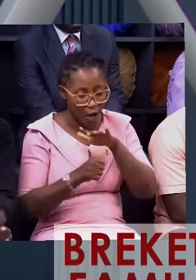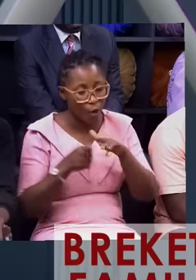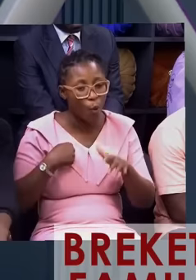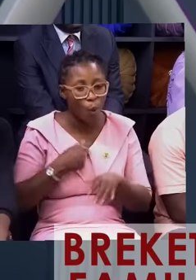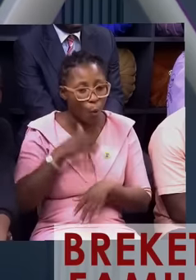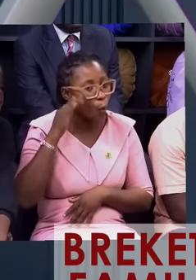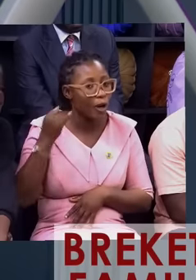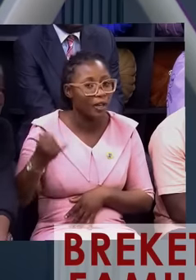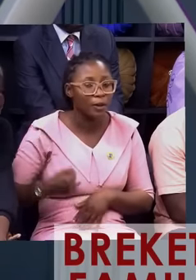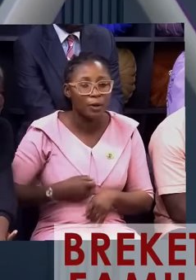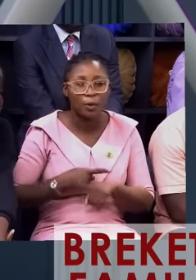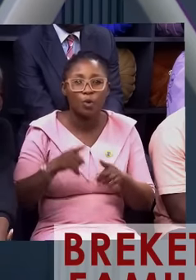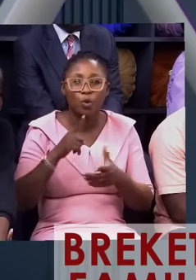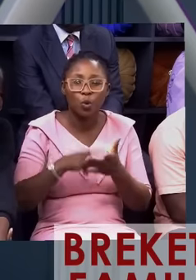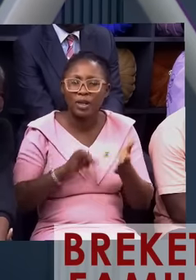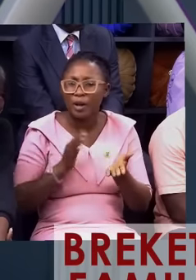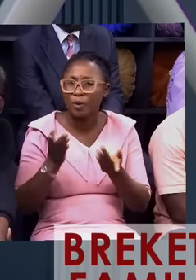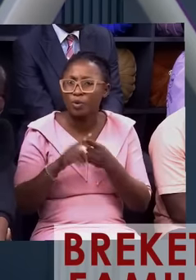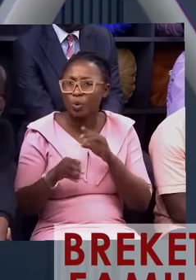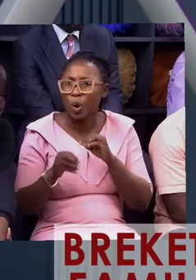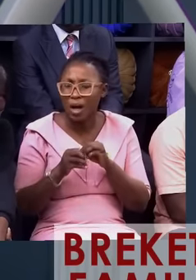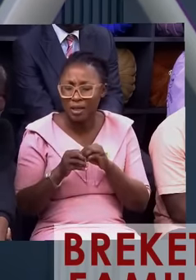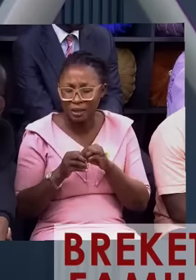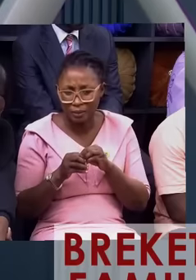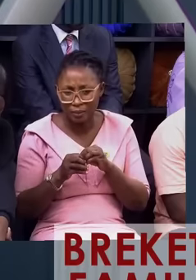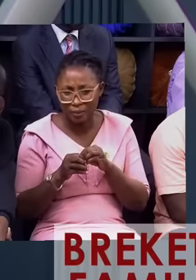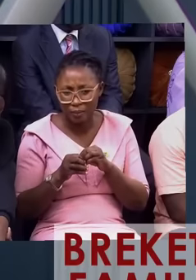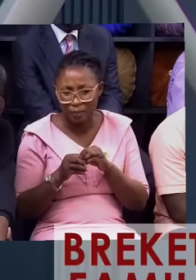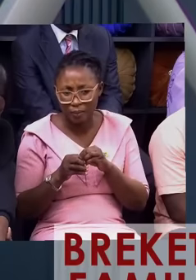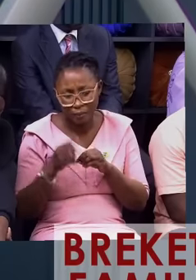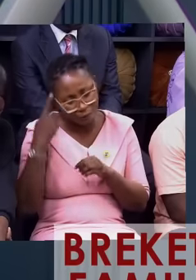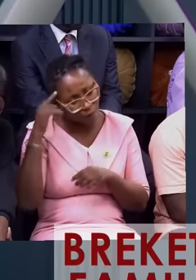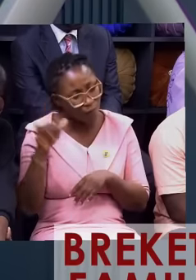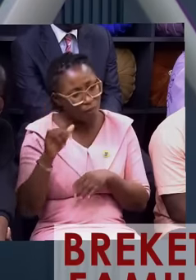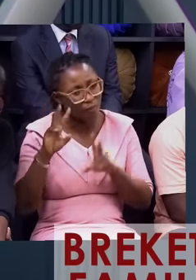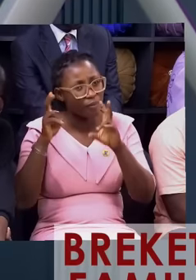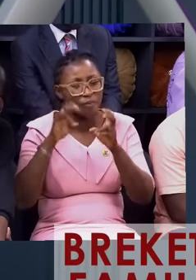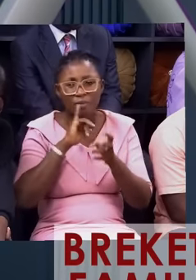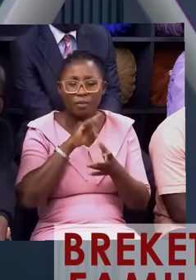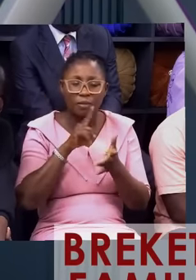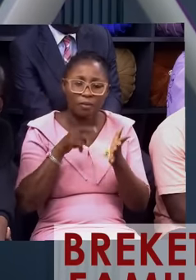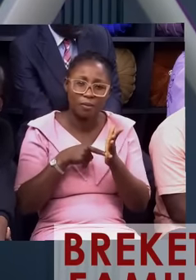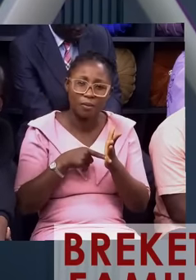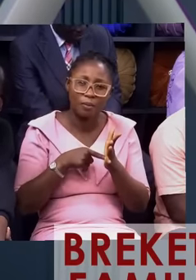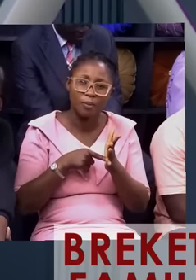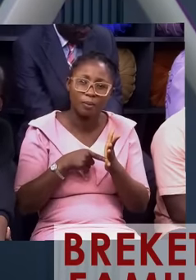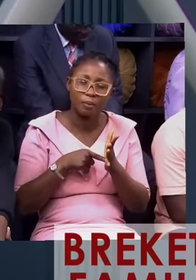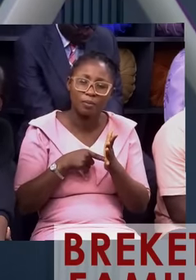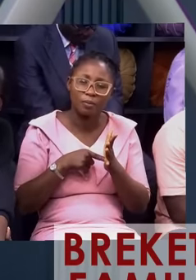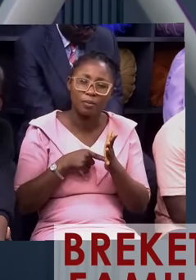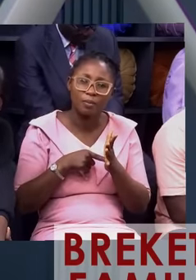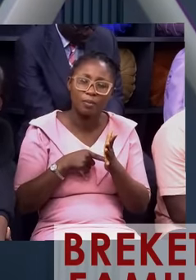yes for this vac issue is this